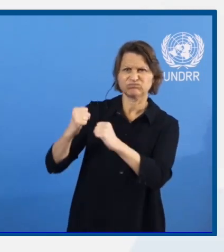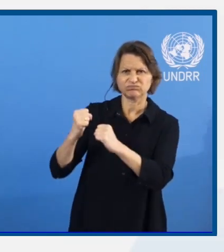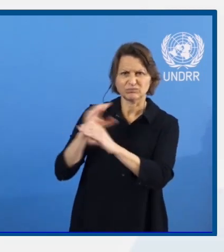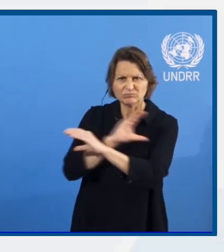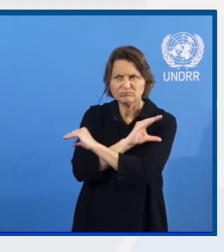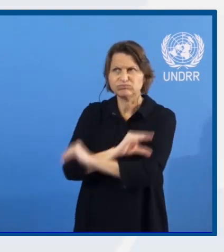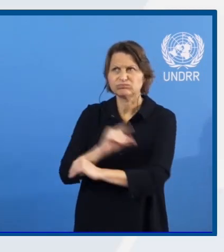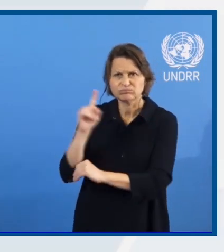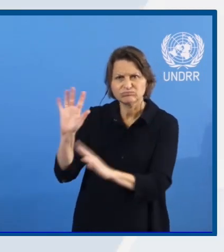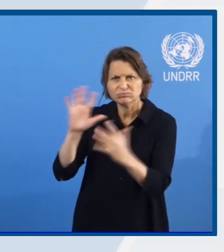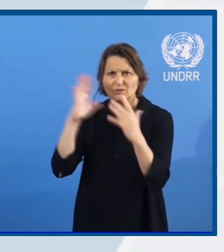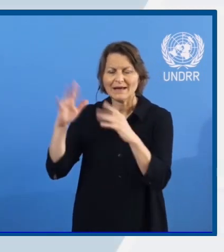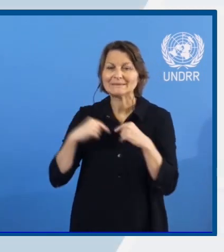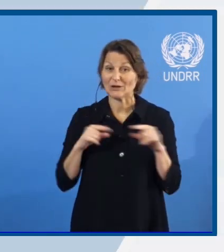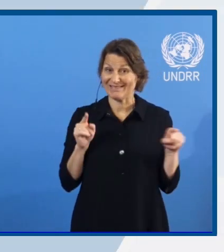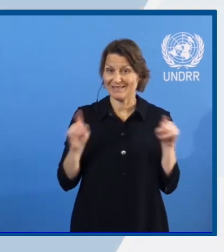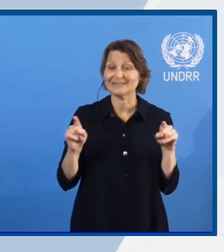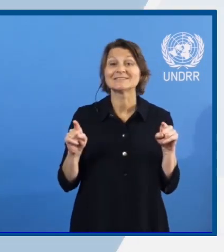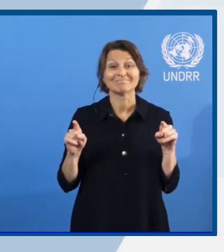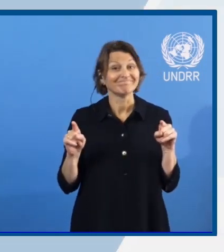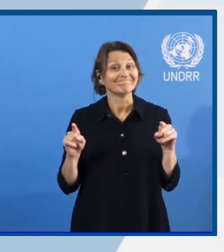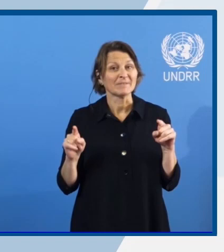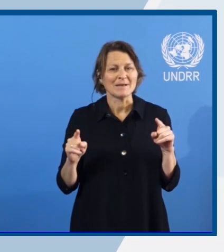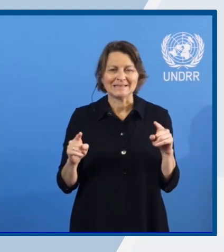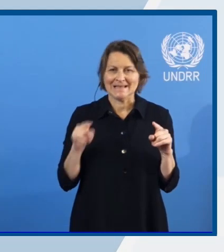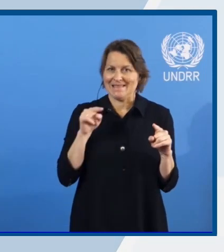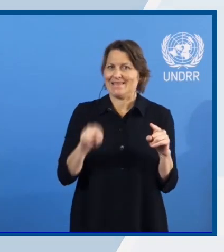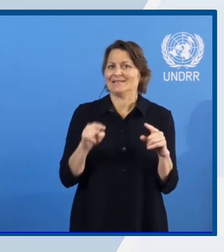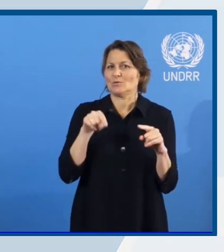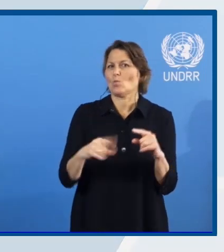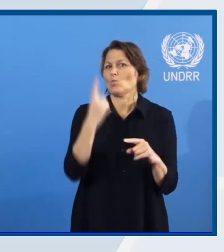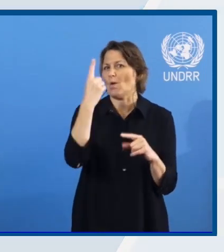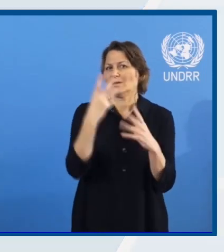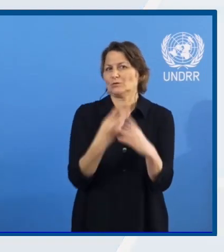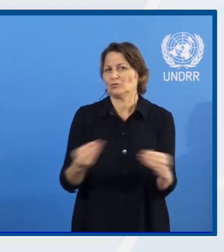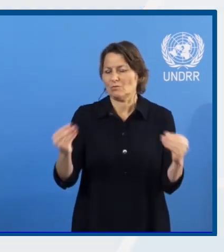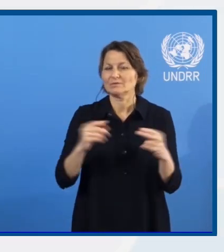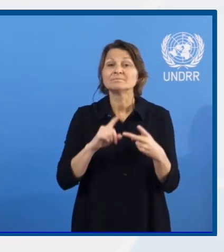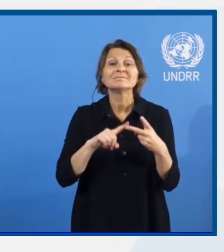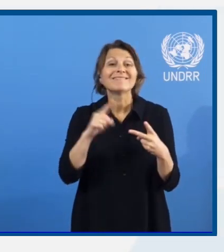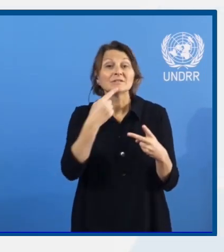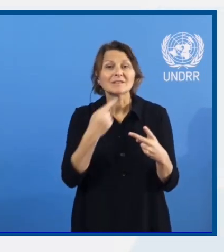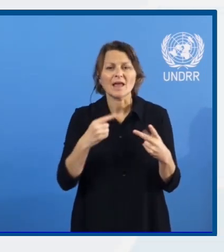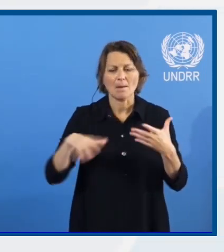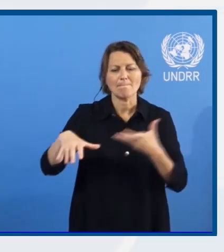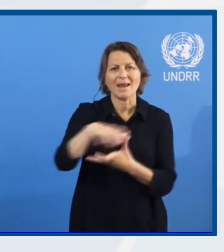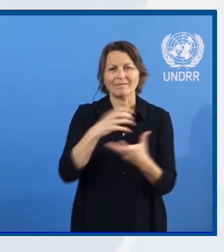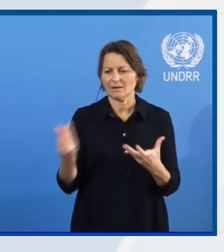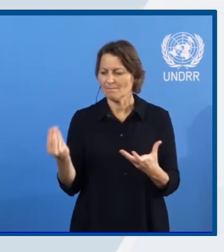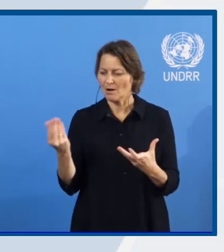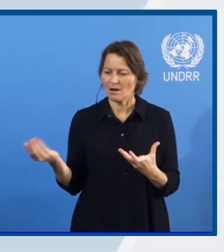a key piece of the puzzle. You also mentioned blended finance potentially as part of the solution to